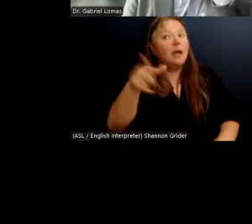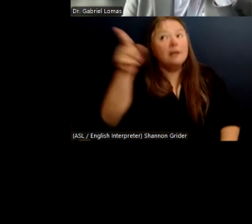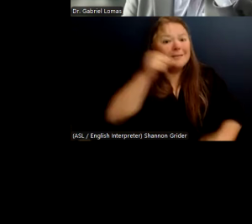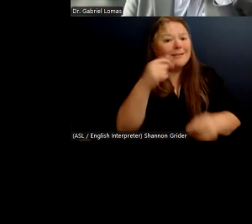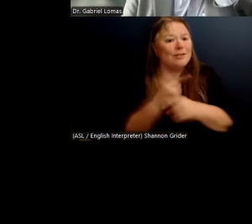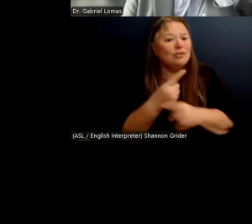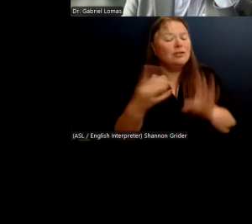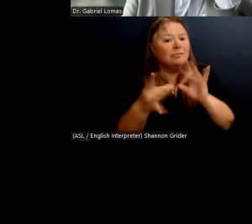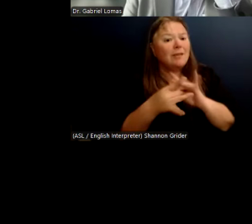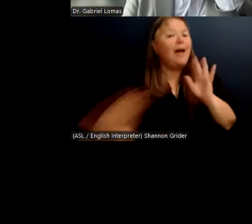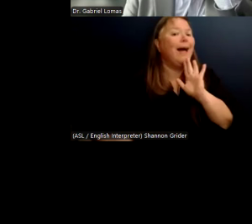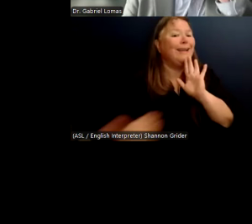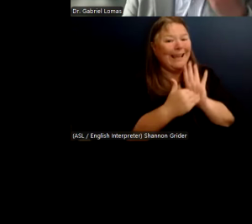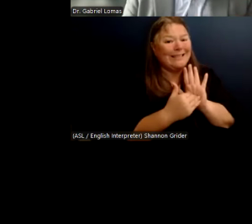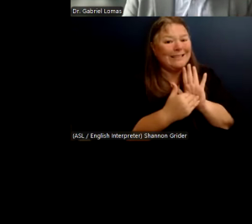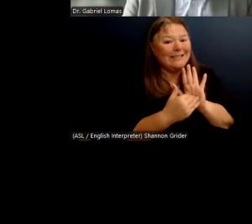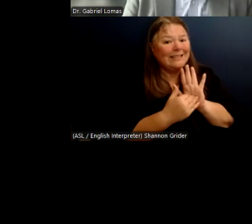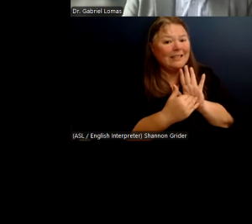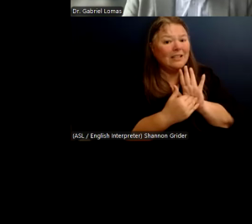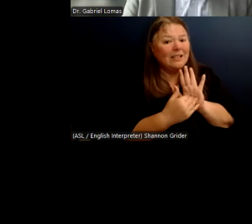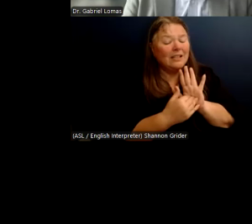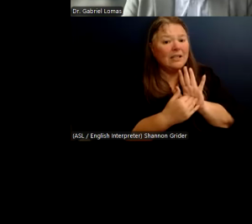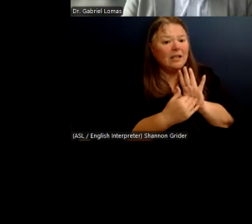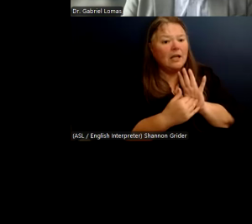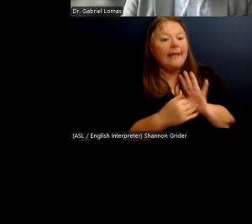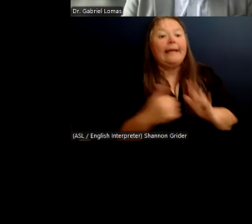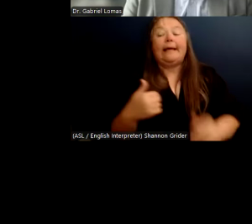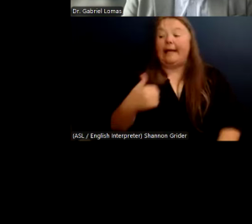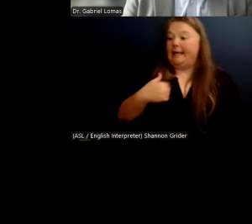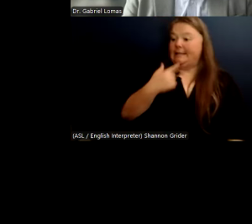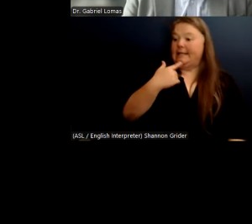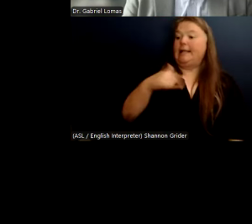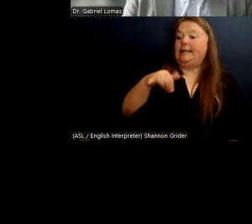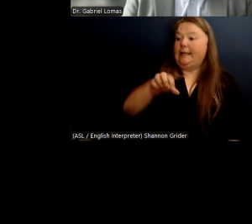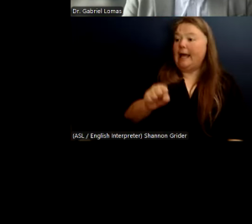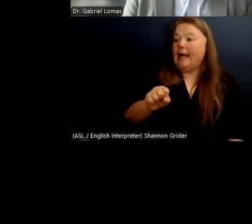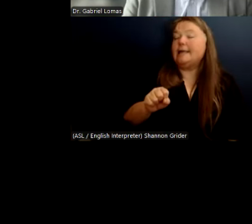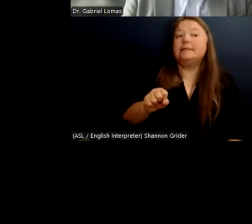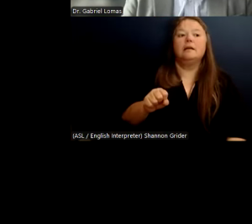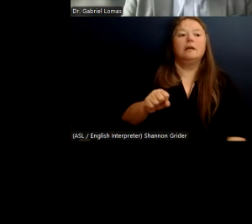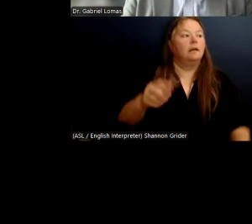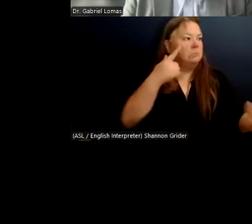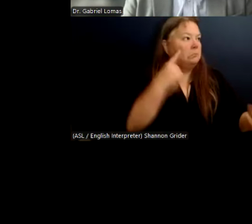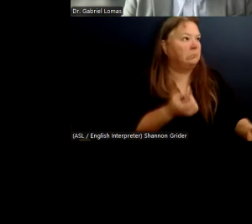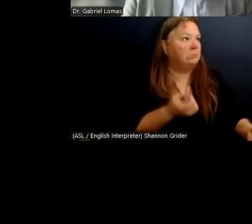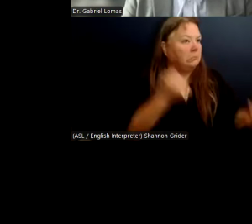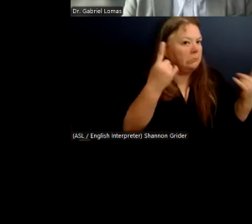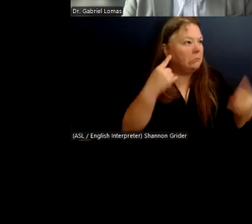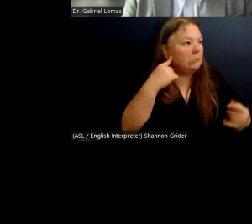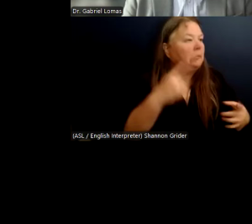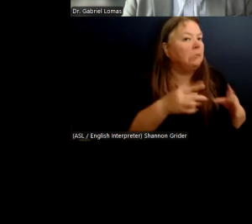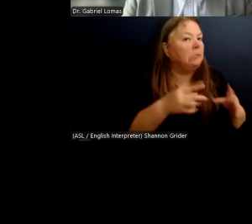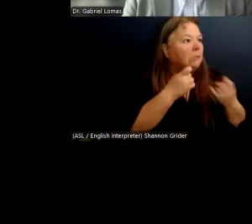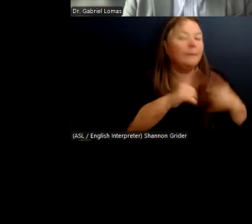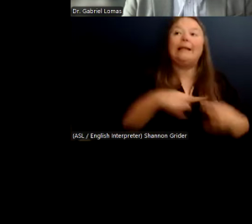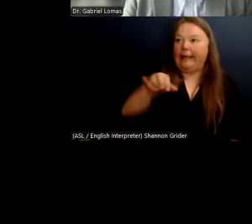him. He answered yes to questions he didn't hear, he didn't understand, because he thought it would make things move along